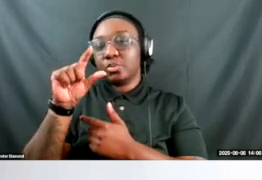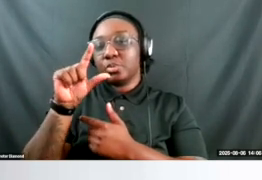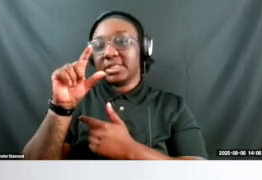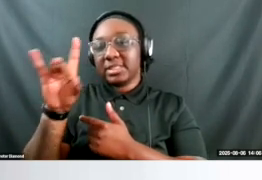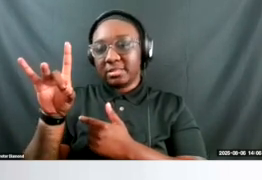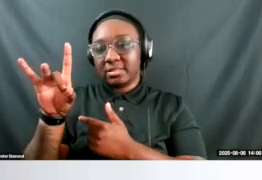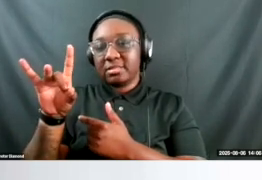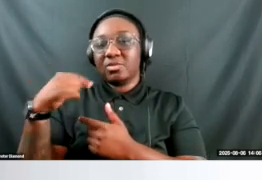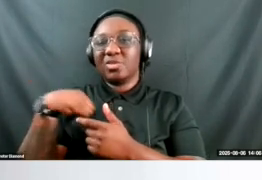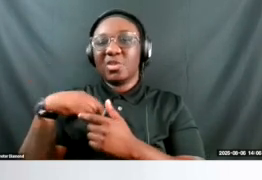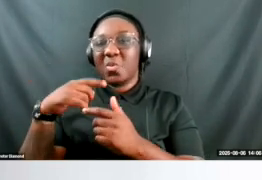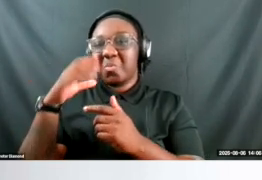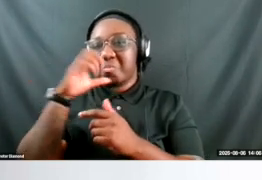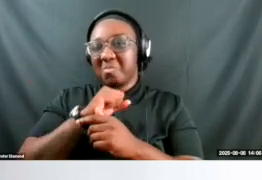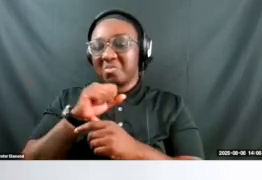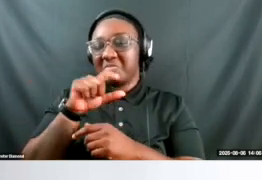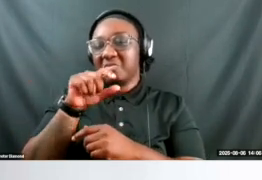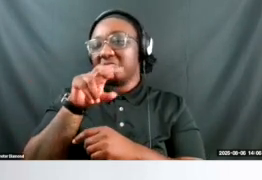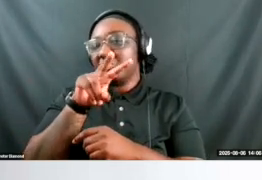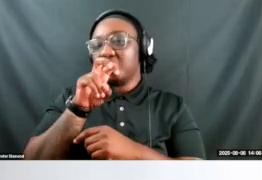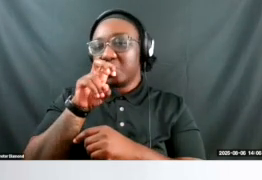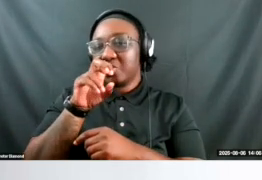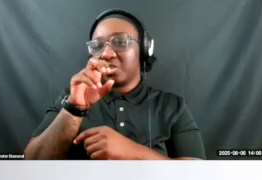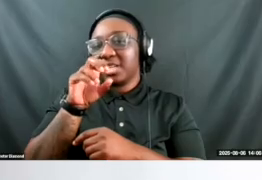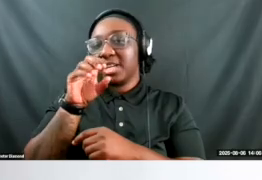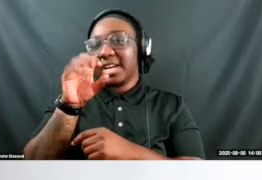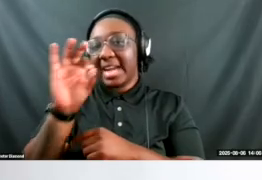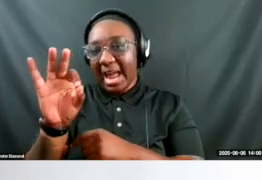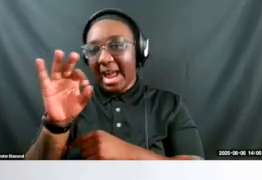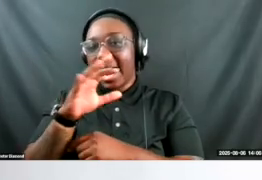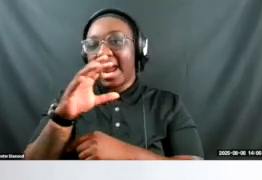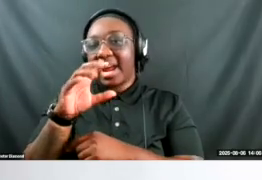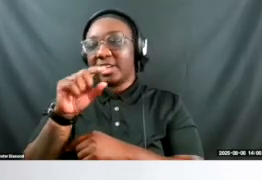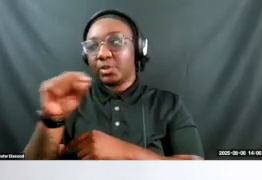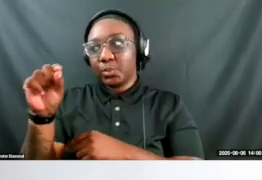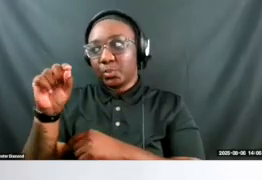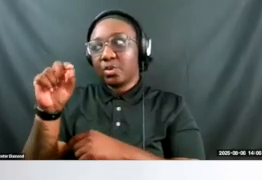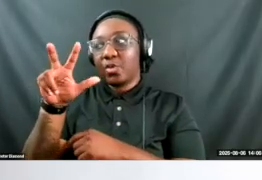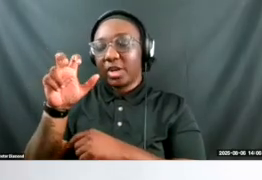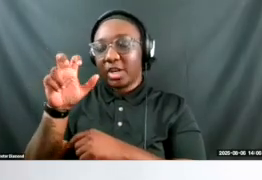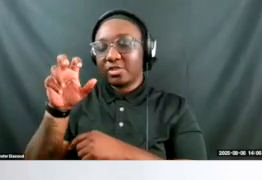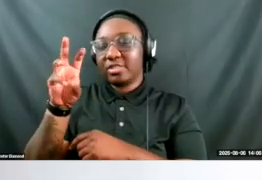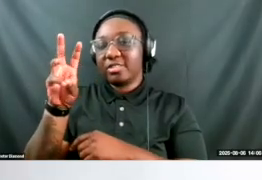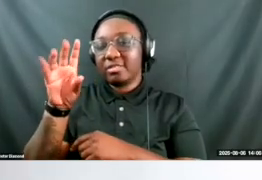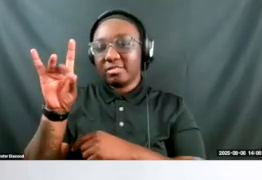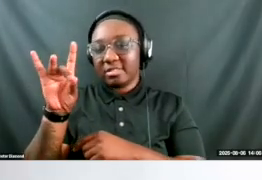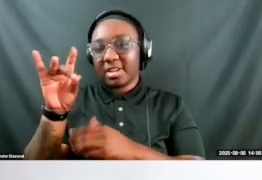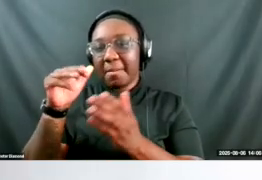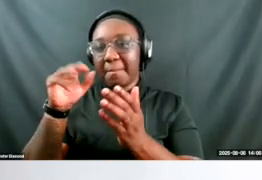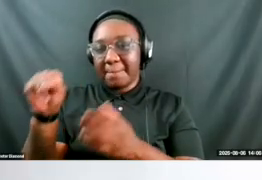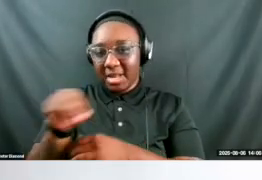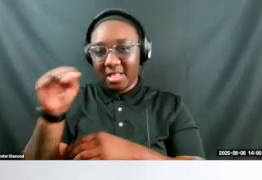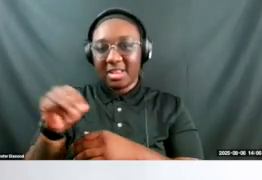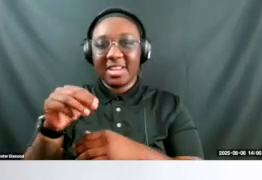The lower end of these estimates reflects a scenario in which program participation remains steady, similar to past